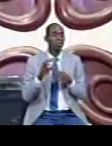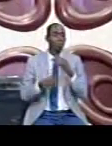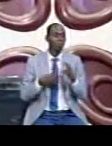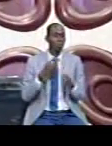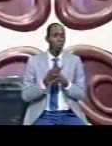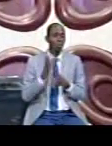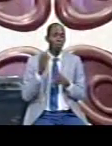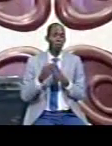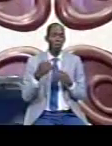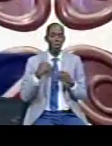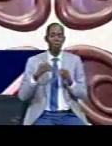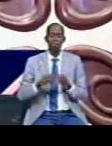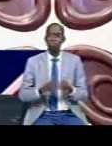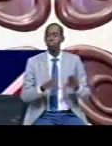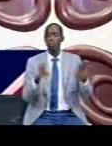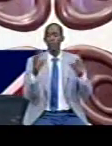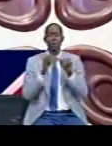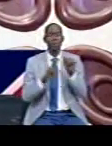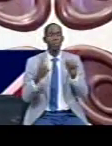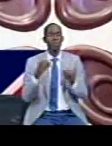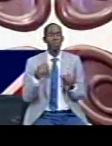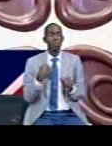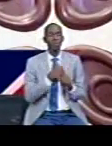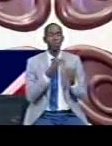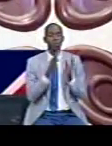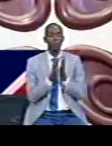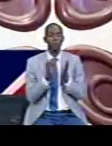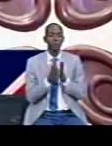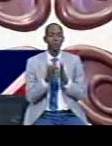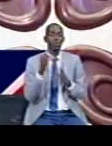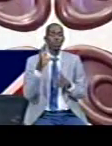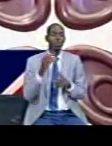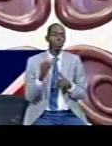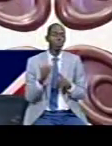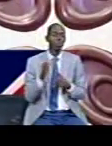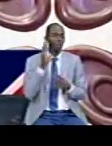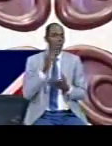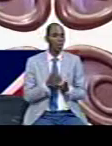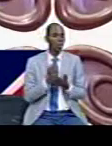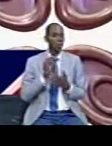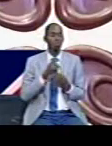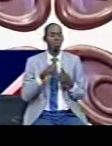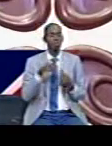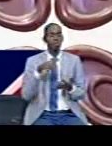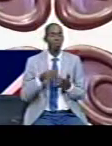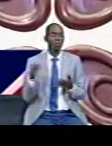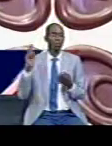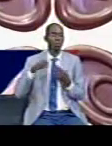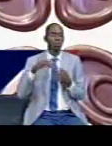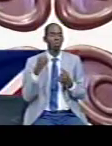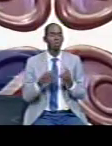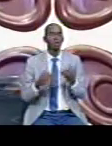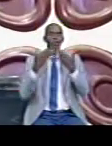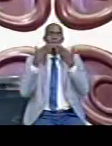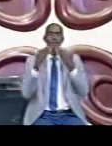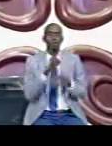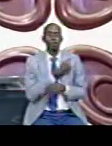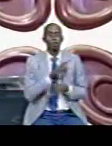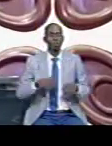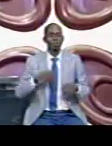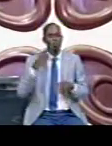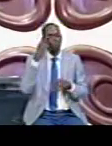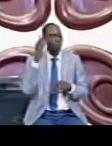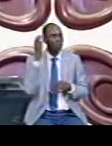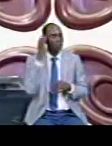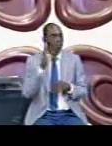world has gone everywhere. I pray that we will stand together till the very end. Thank you, Lord, because you have answered our prayer.